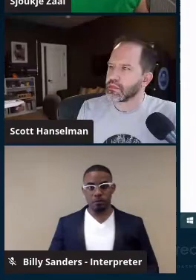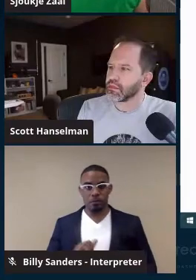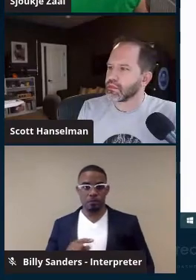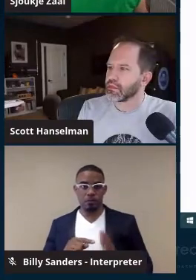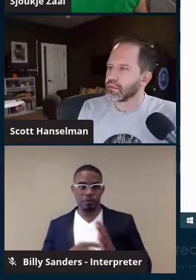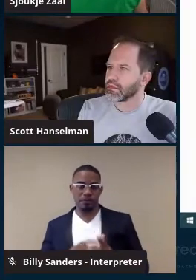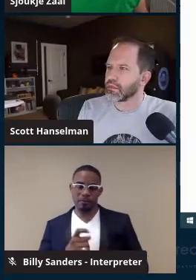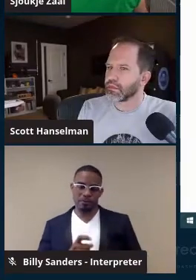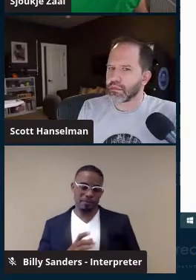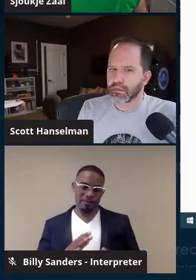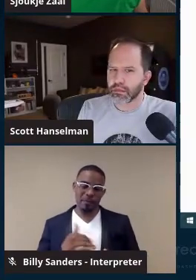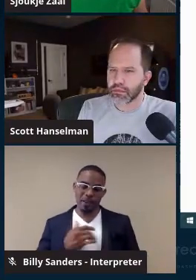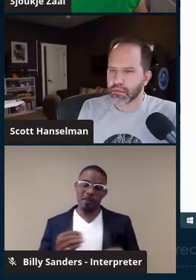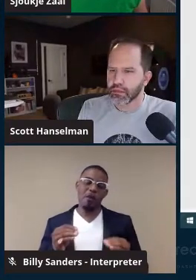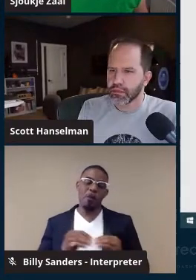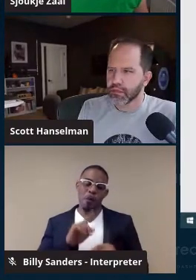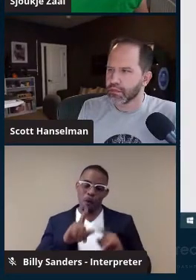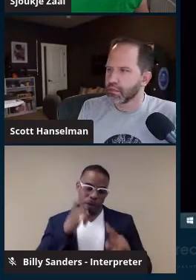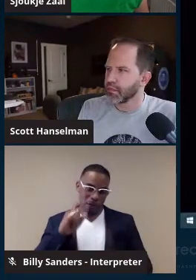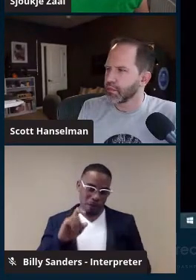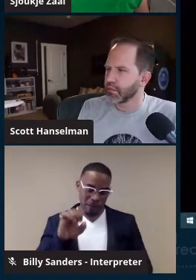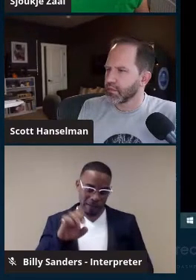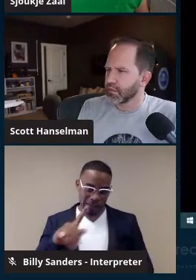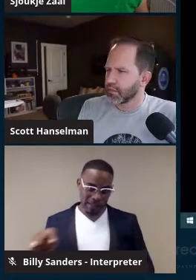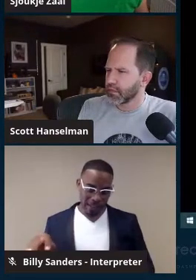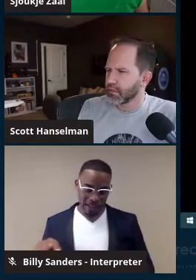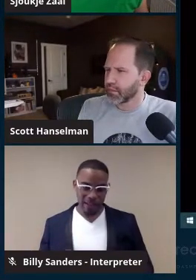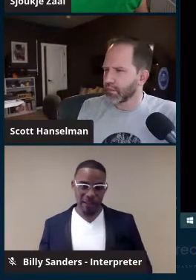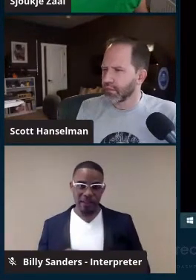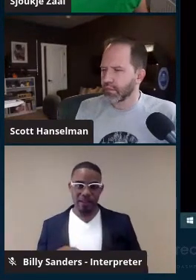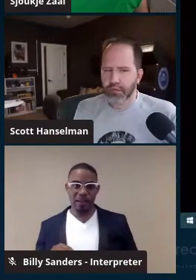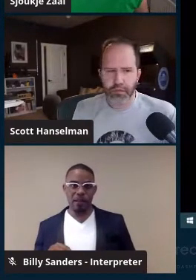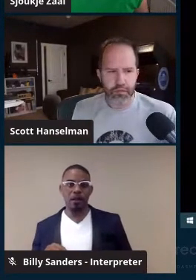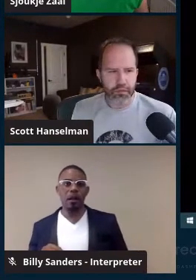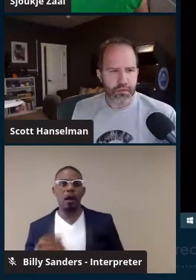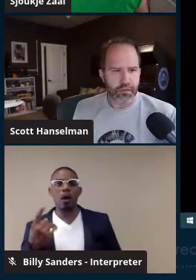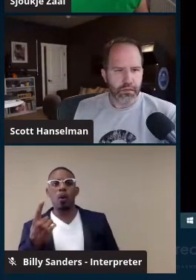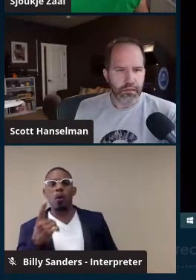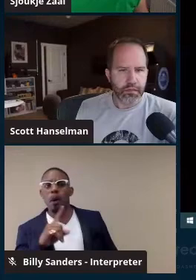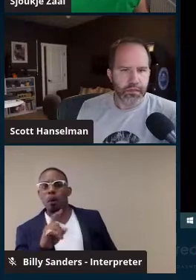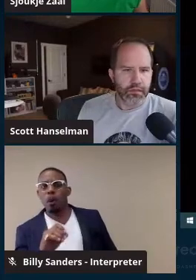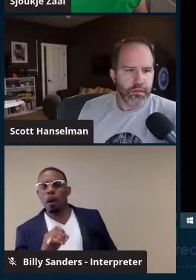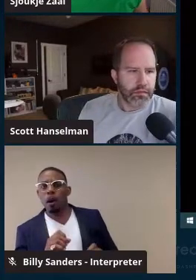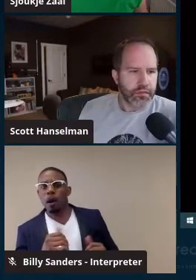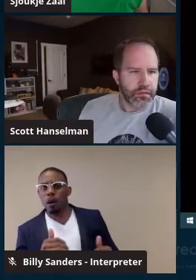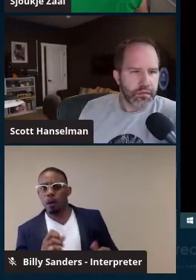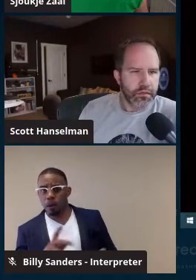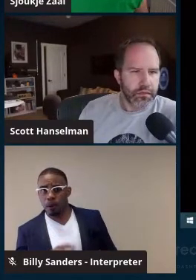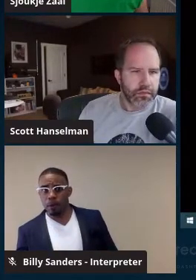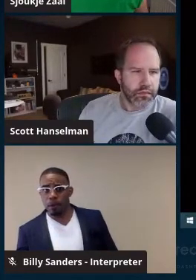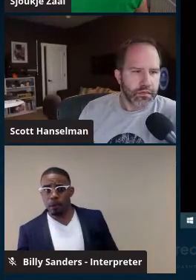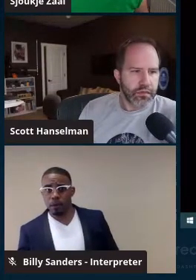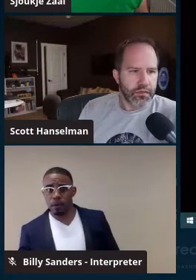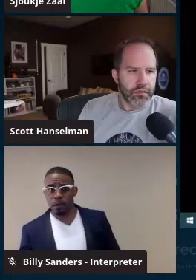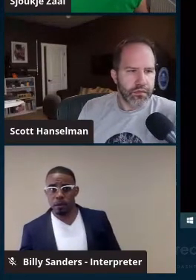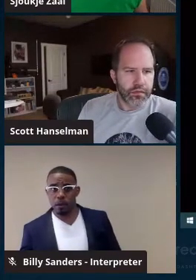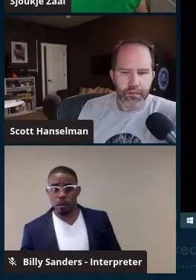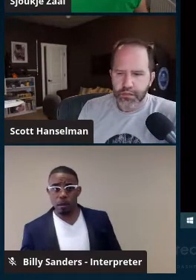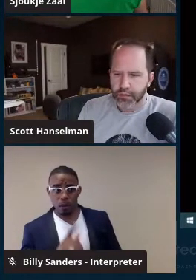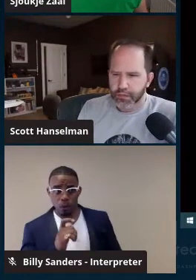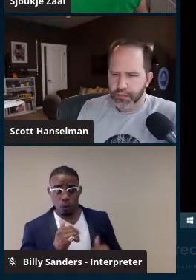Sjoukje, do we have more questions for Scott? There's one more question from Luke. Do you go further